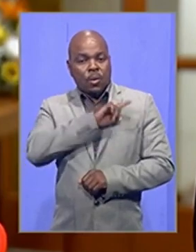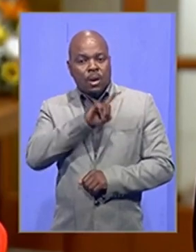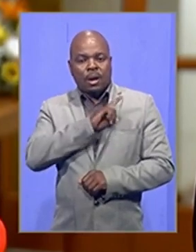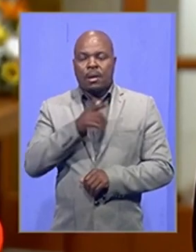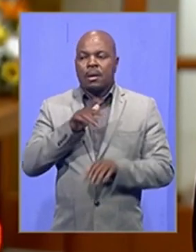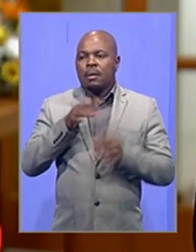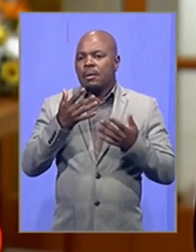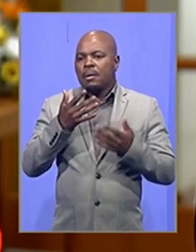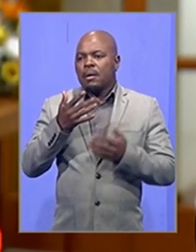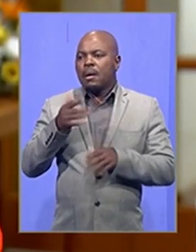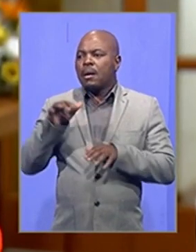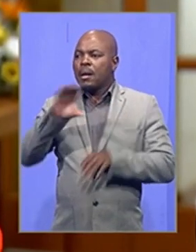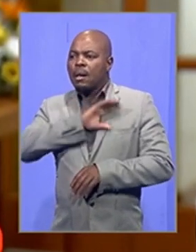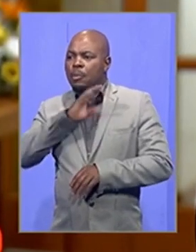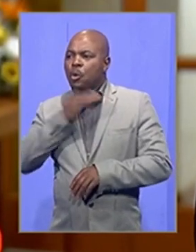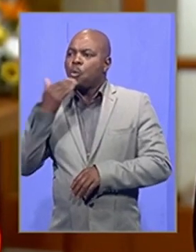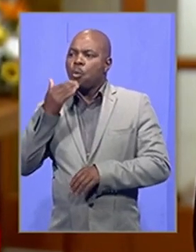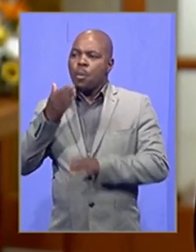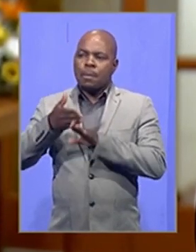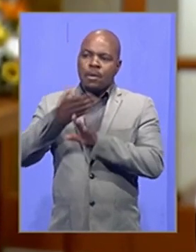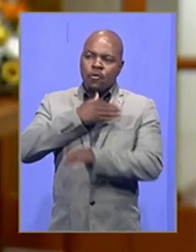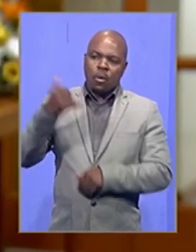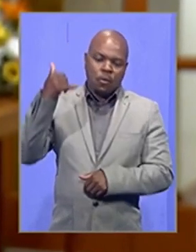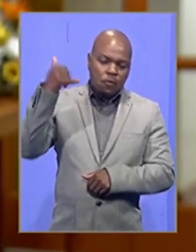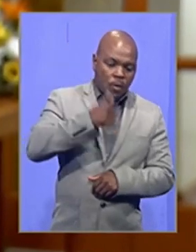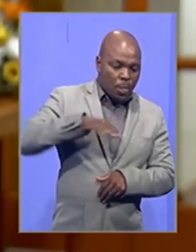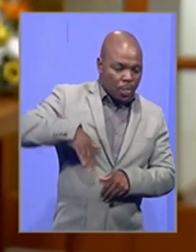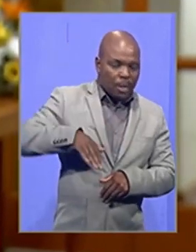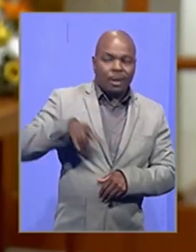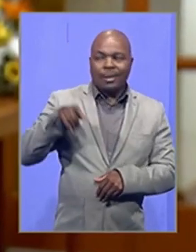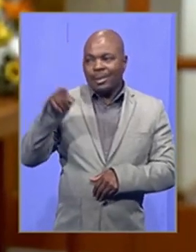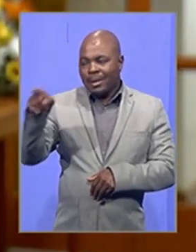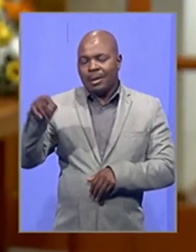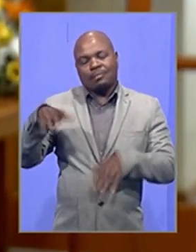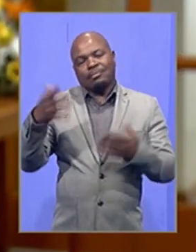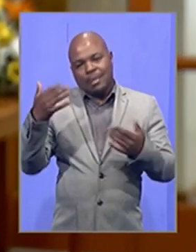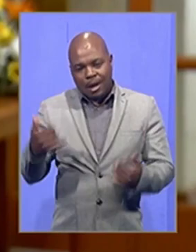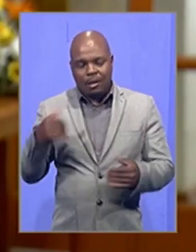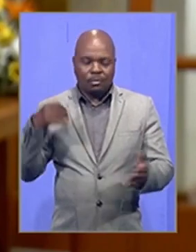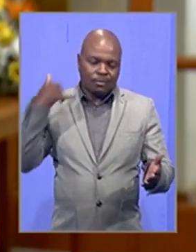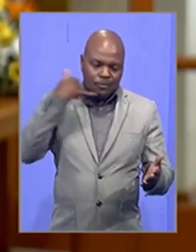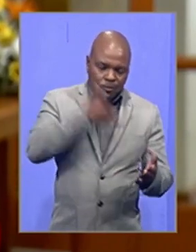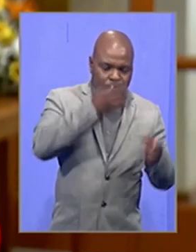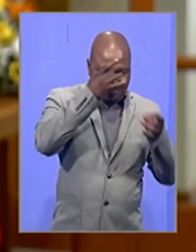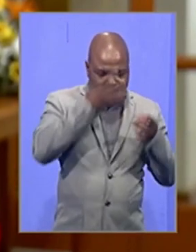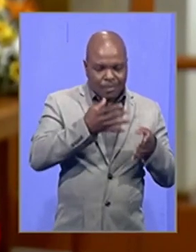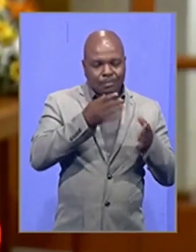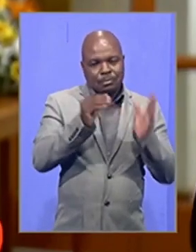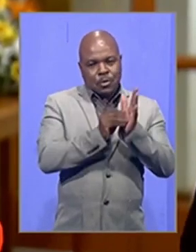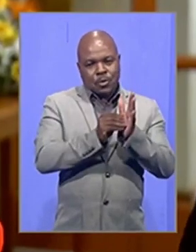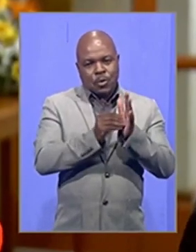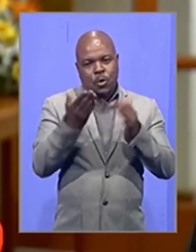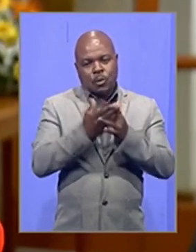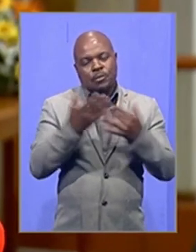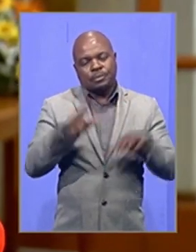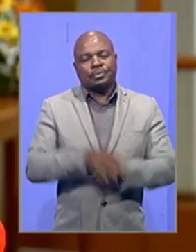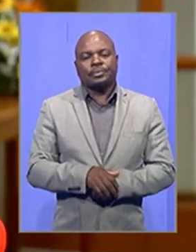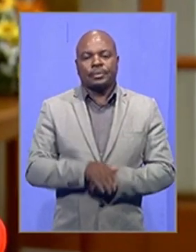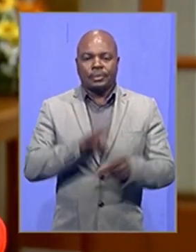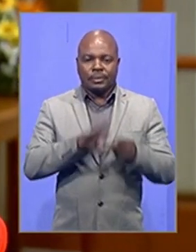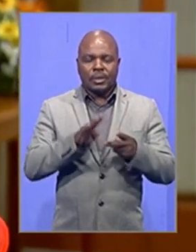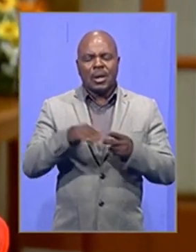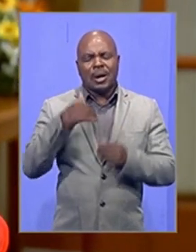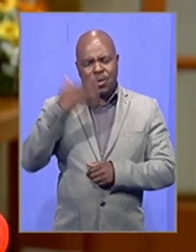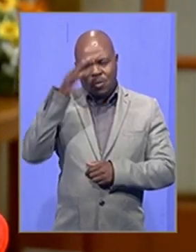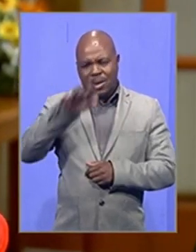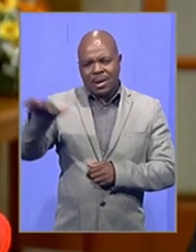customers that had not necessarily logged the calls but are still off have also now logged calls. So we know the areas that are